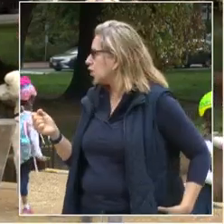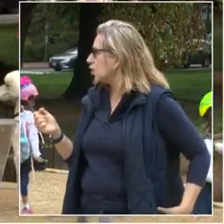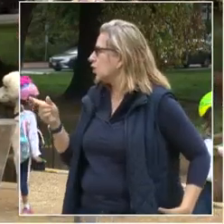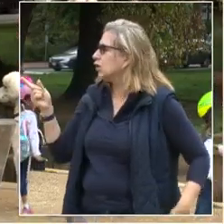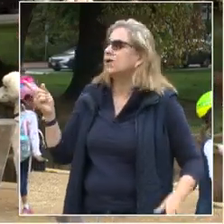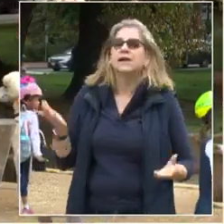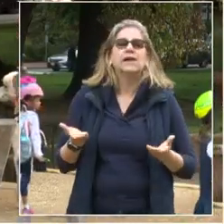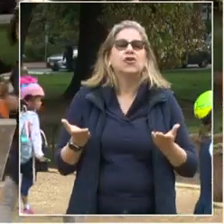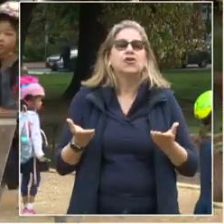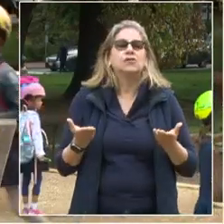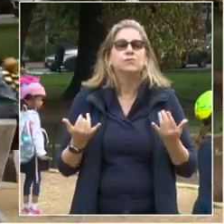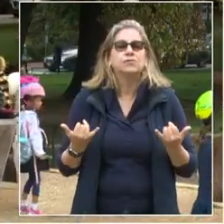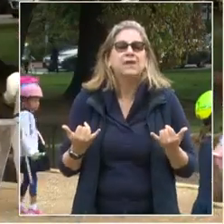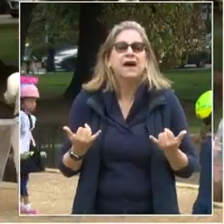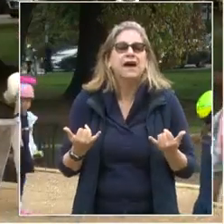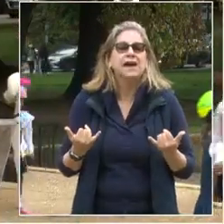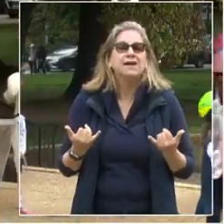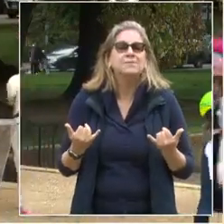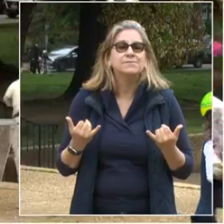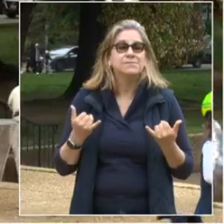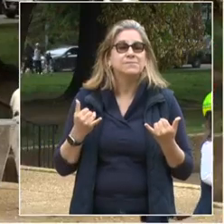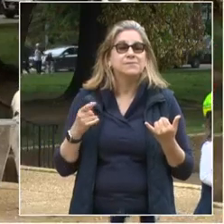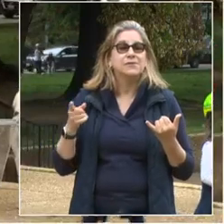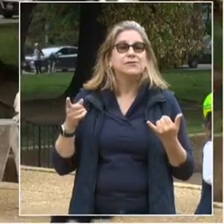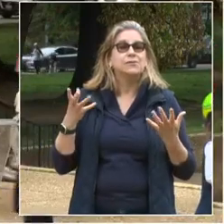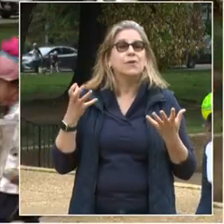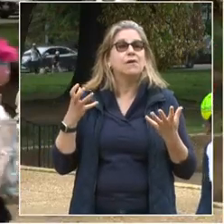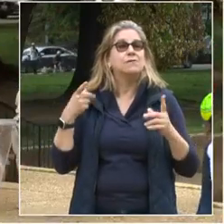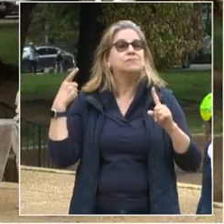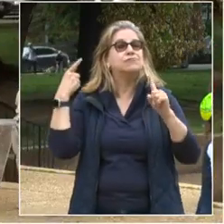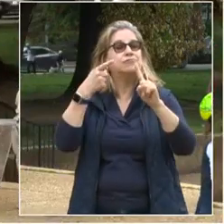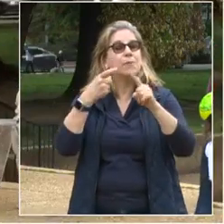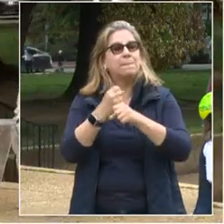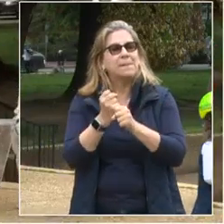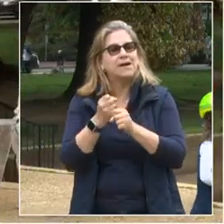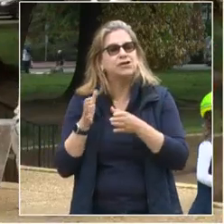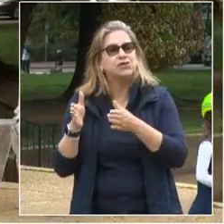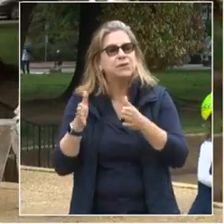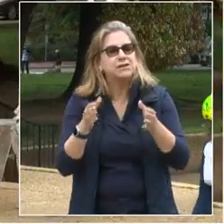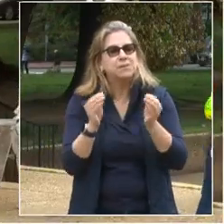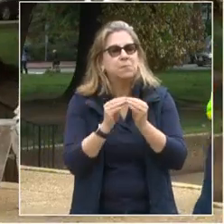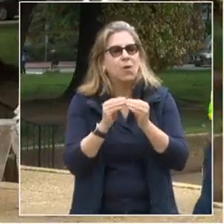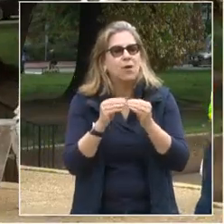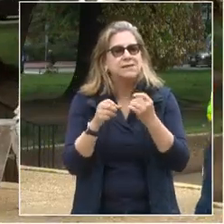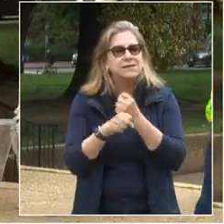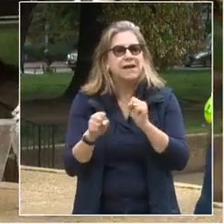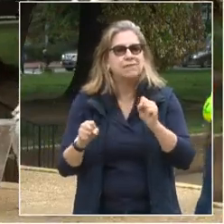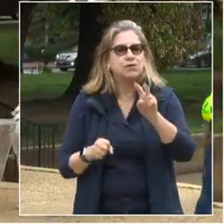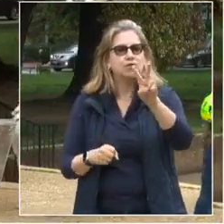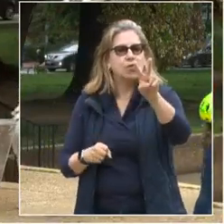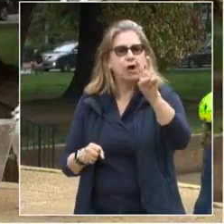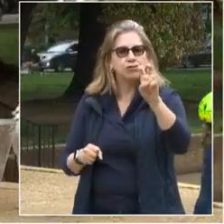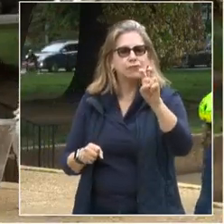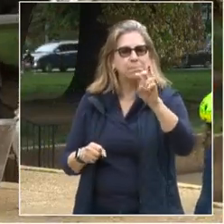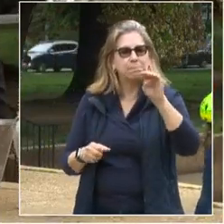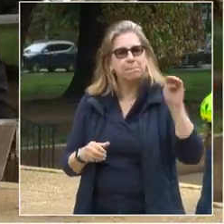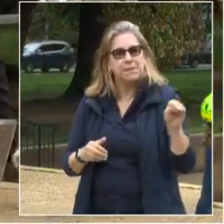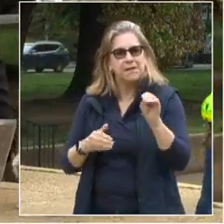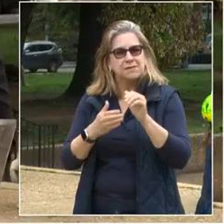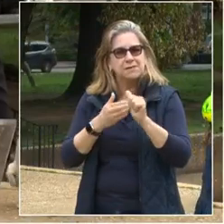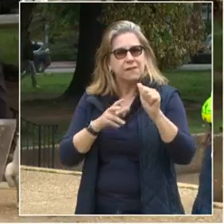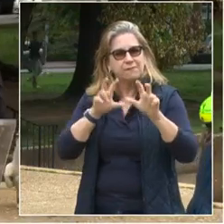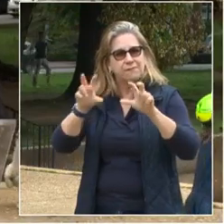with over a $200 million investment over the next 6 years on dangerous intersections and corridors. And we're going to